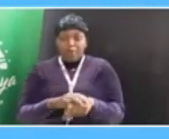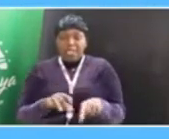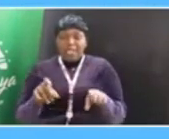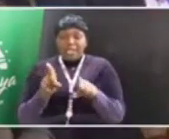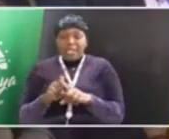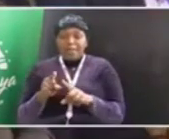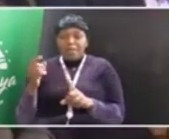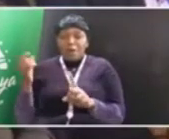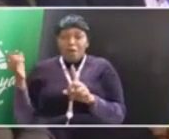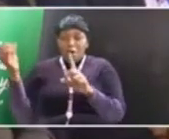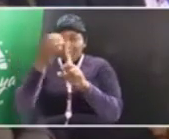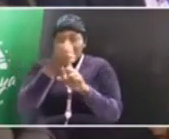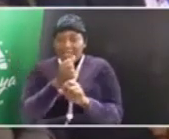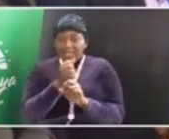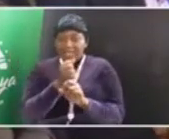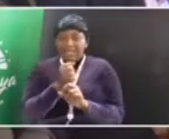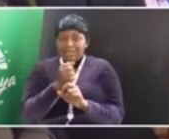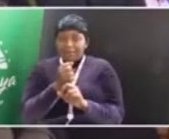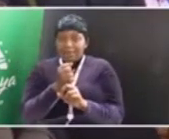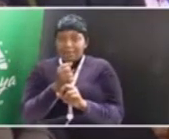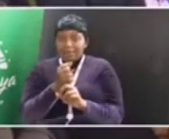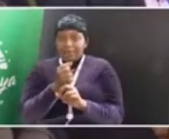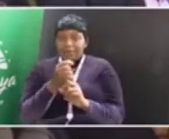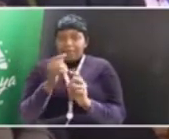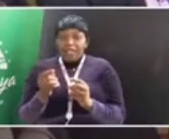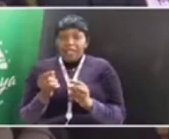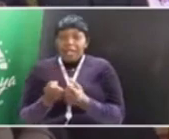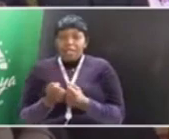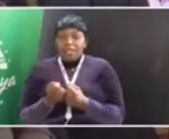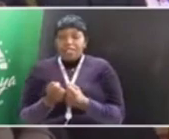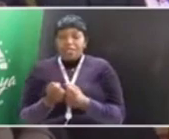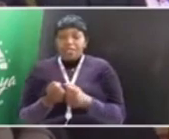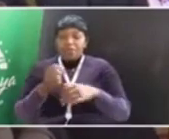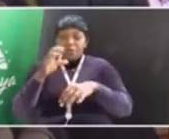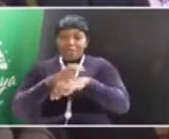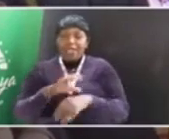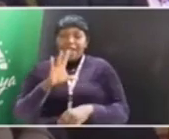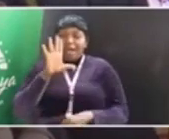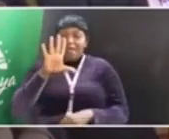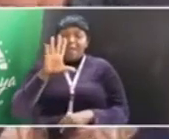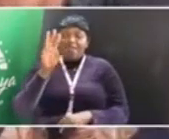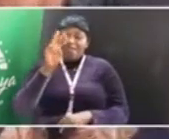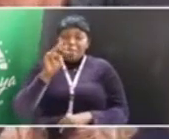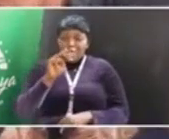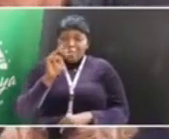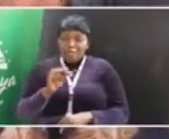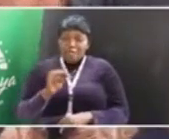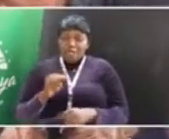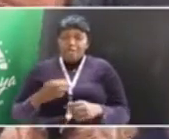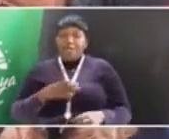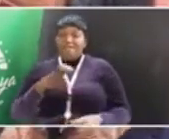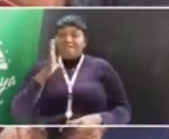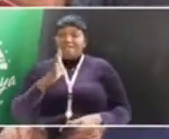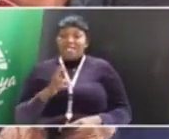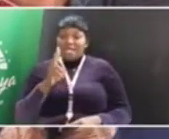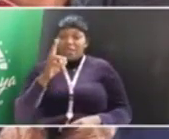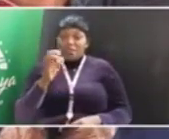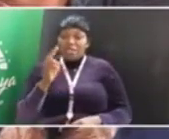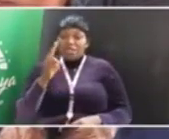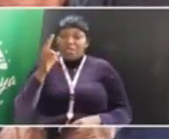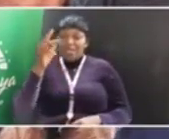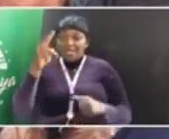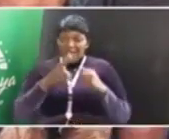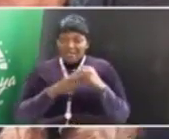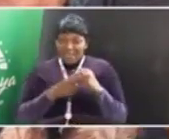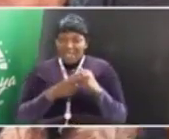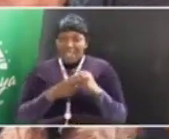target is to attract 5 million visitors annually by 2027. Achieving